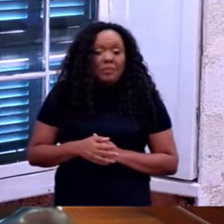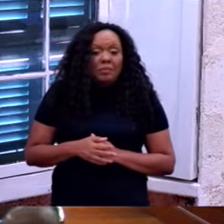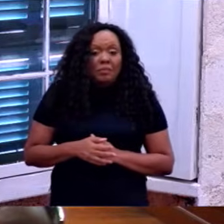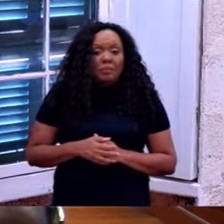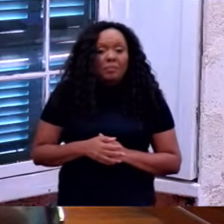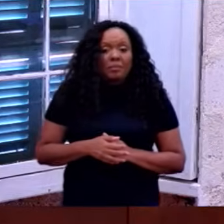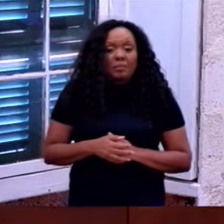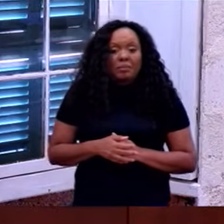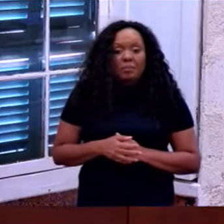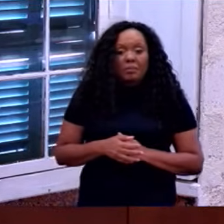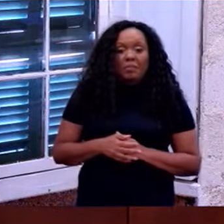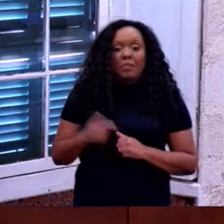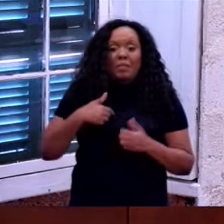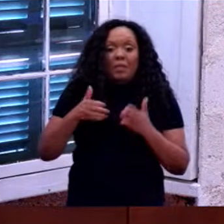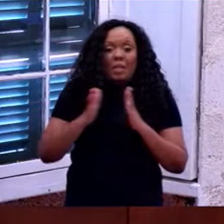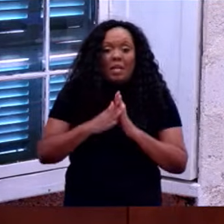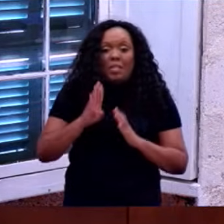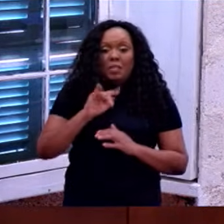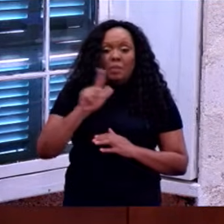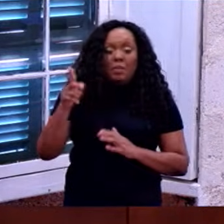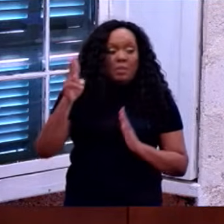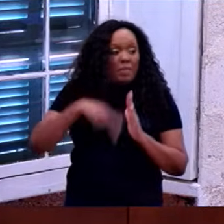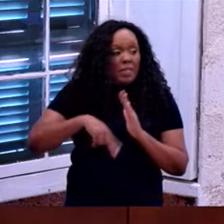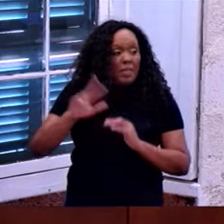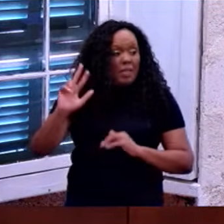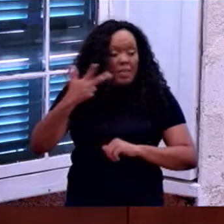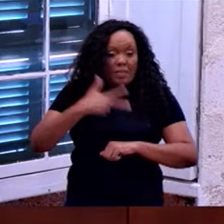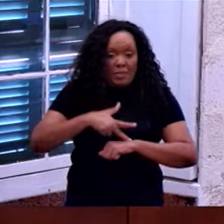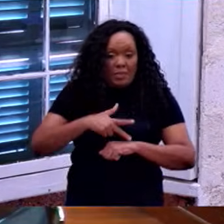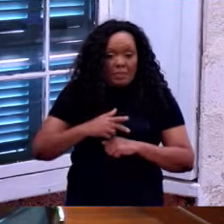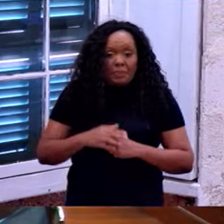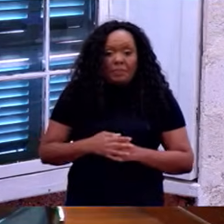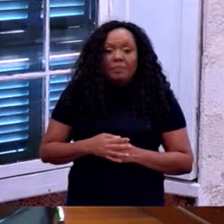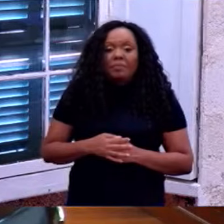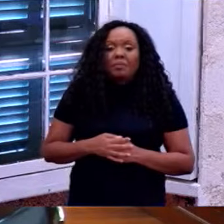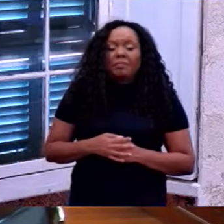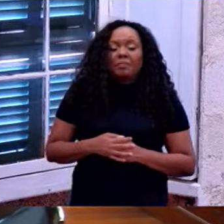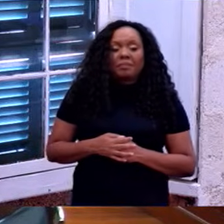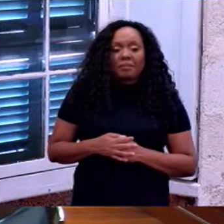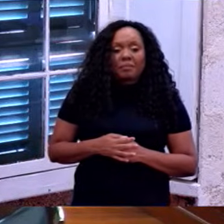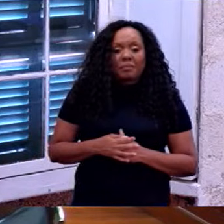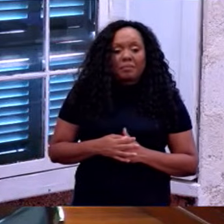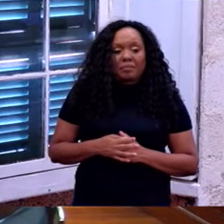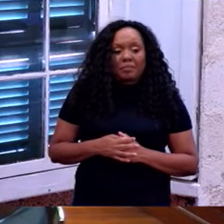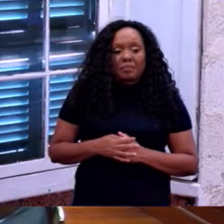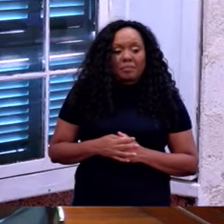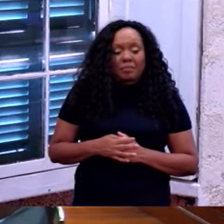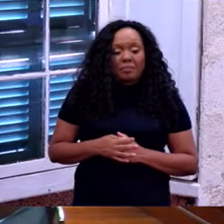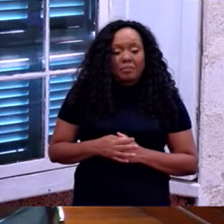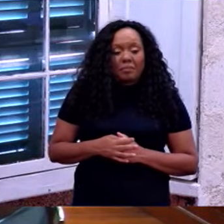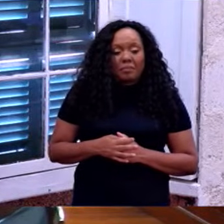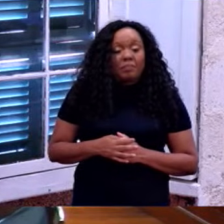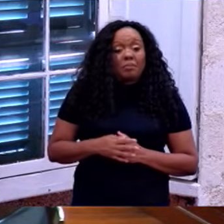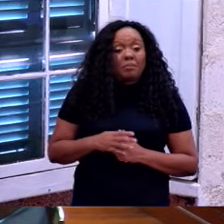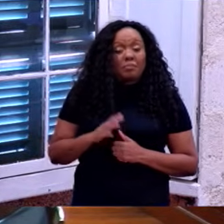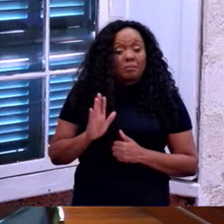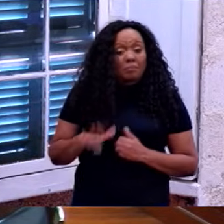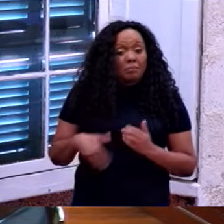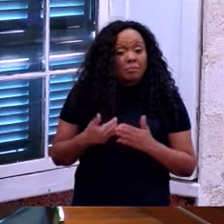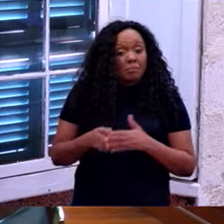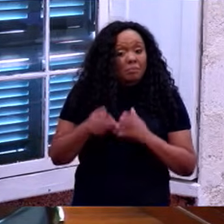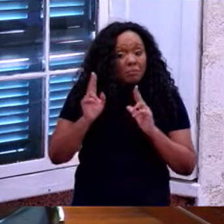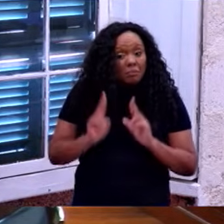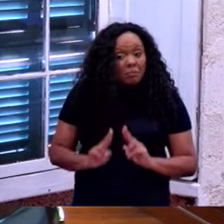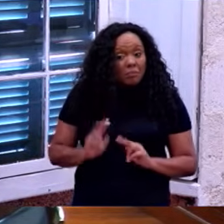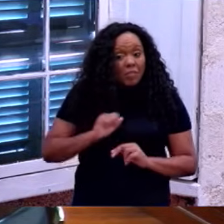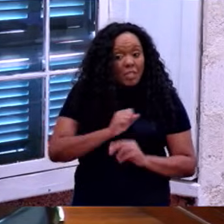Mr. President, I beg to move that this bill not be read a third time. The question is that this bill be read a third time. Will those honorable senators in favor please